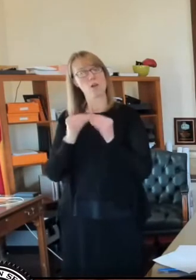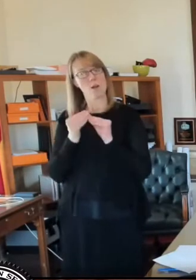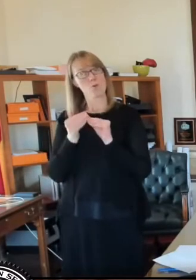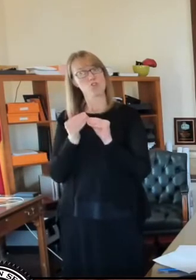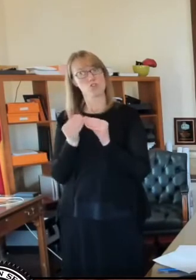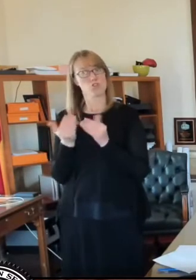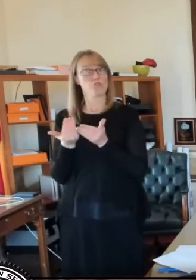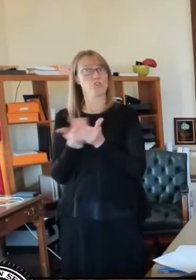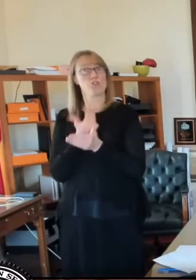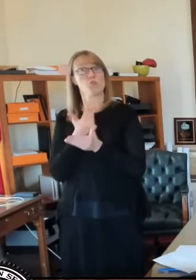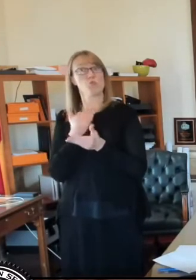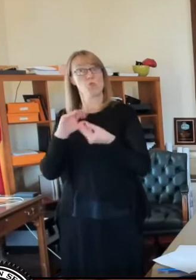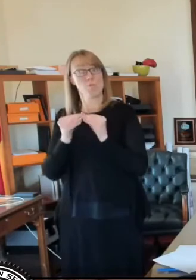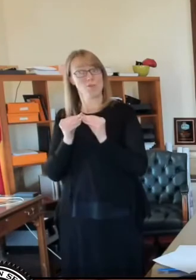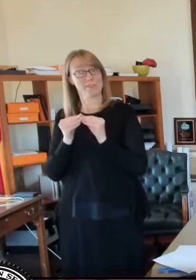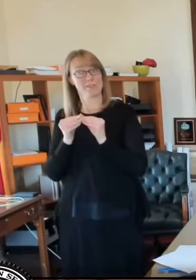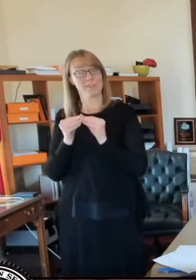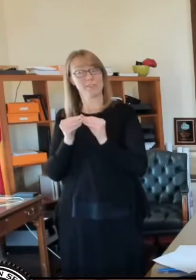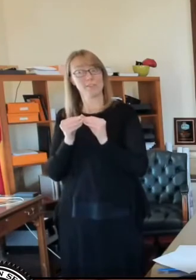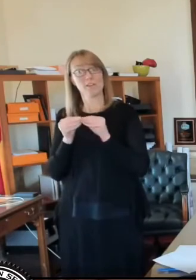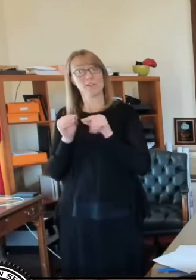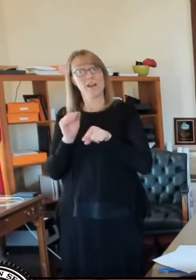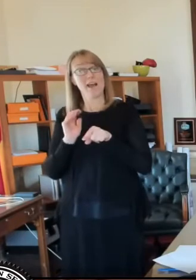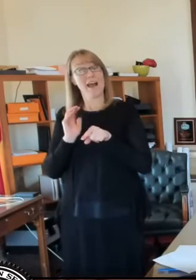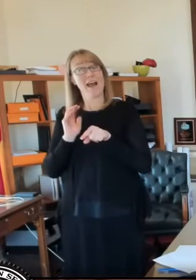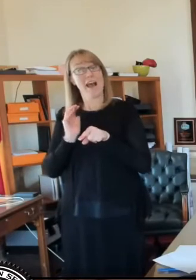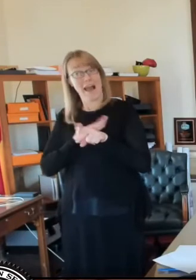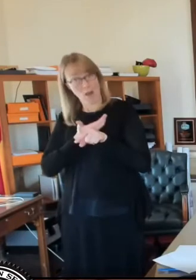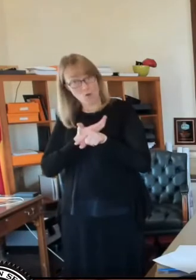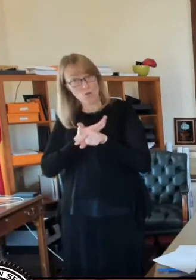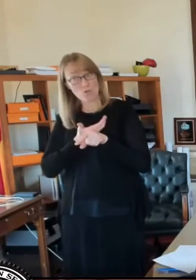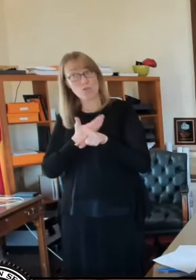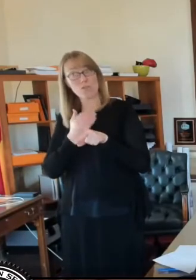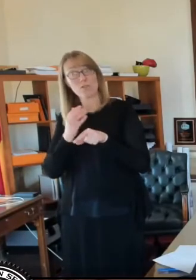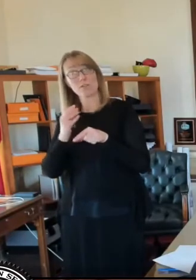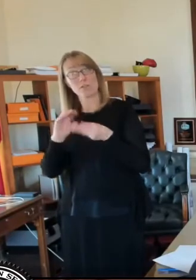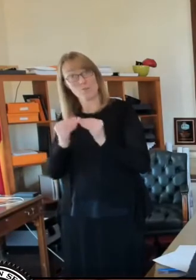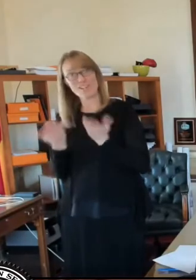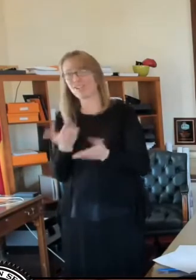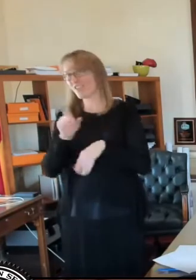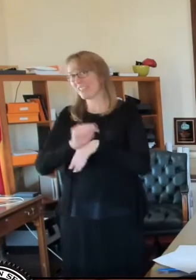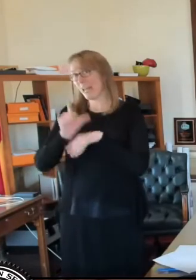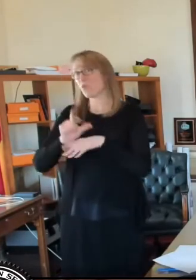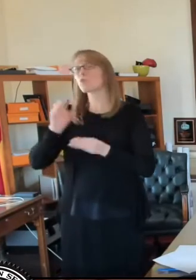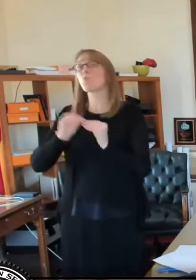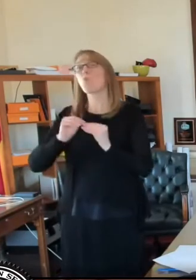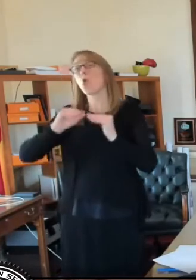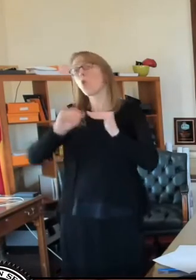lower than any other county that is in the region. Our number is running at